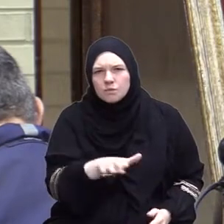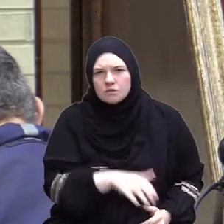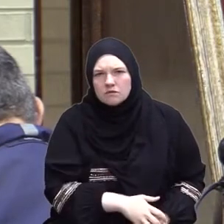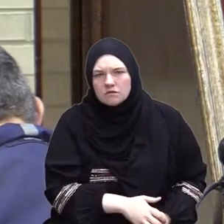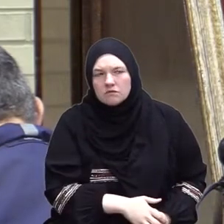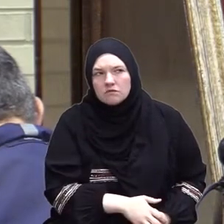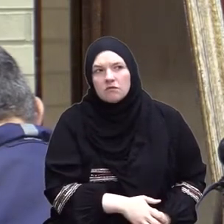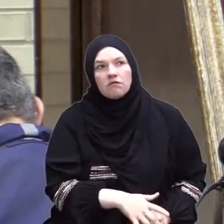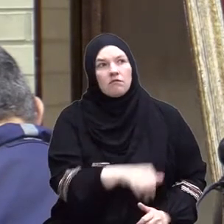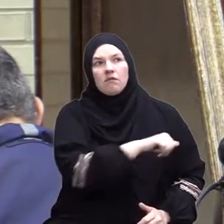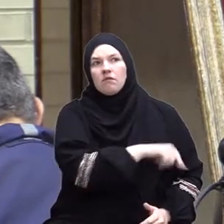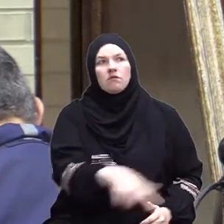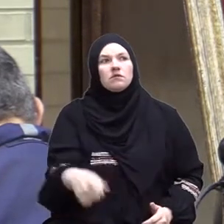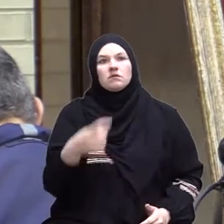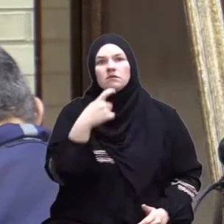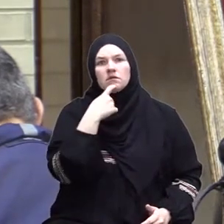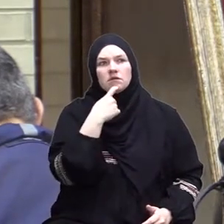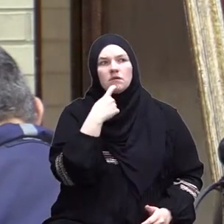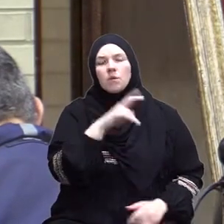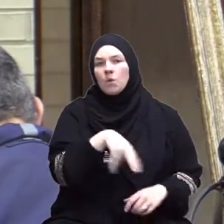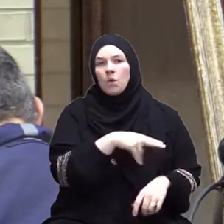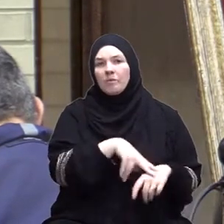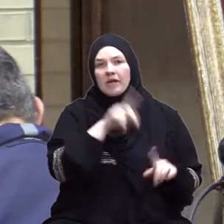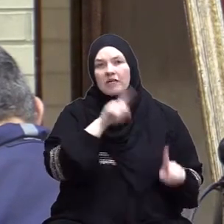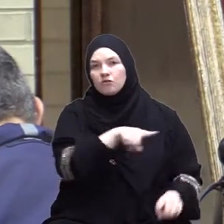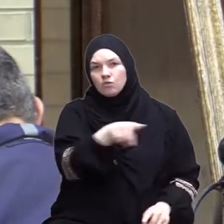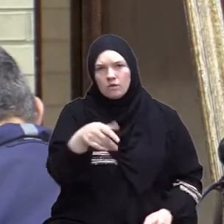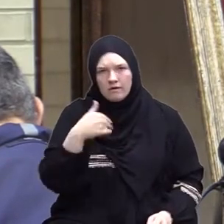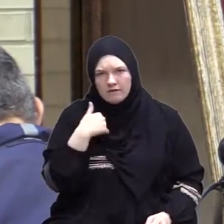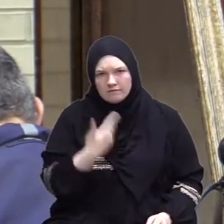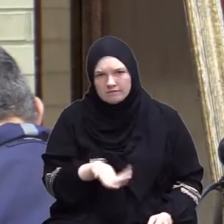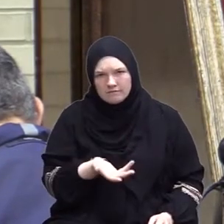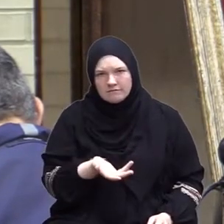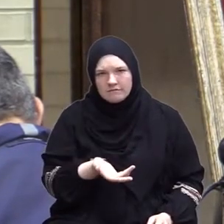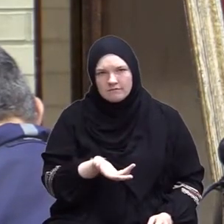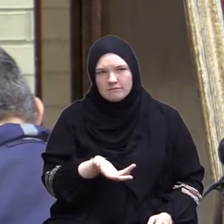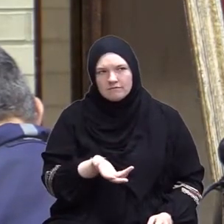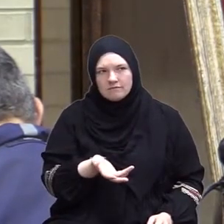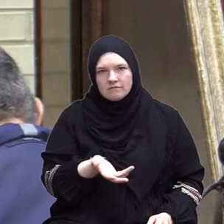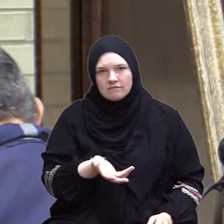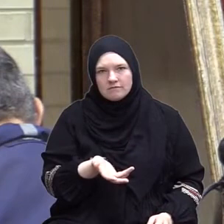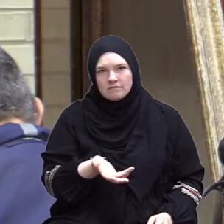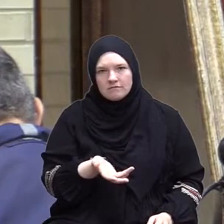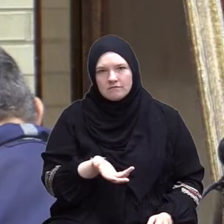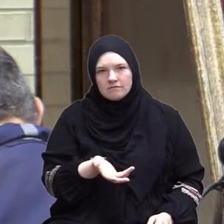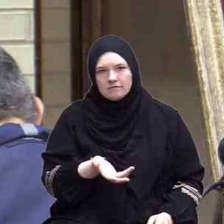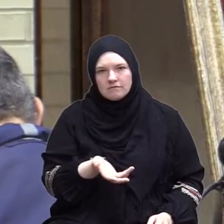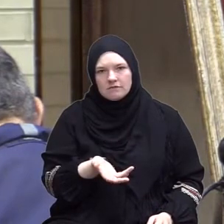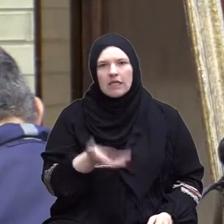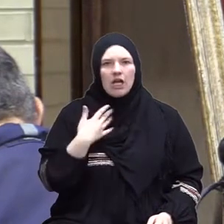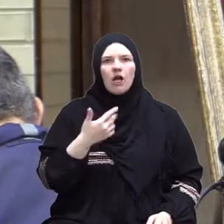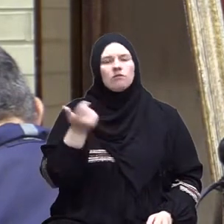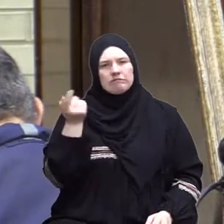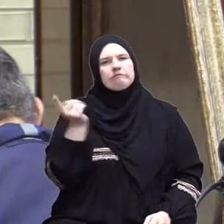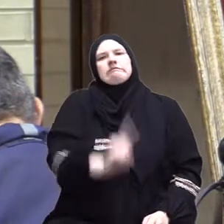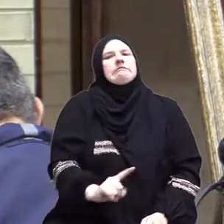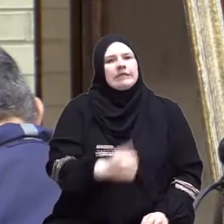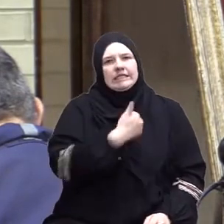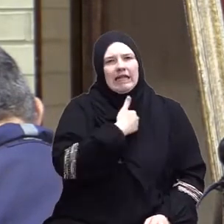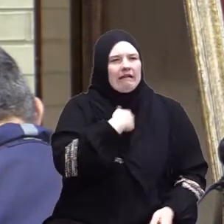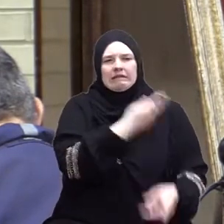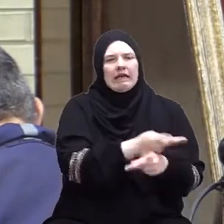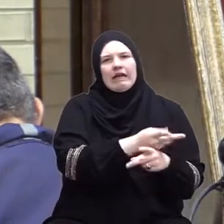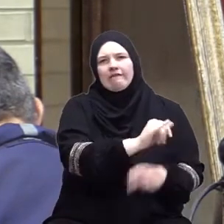And they all said, the normal answer that you have, he will go himself and take care of his business.